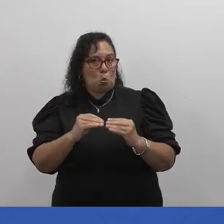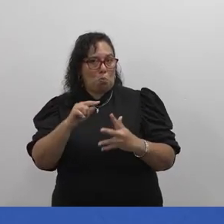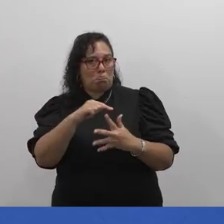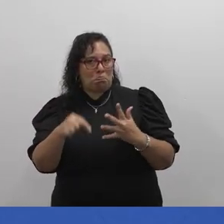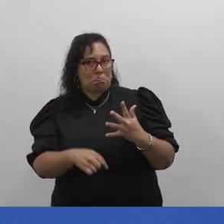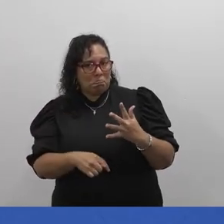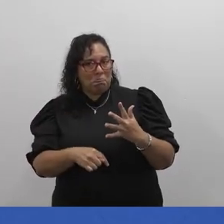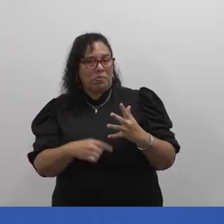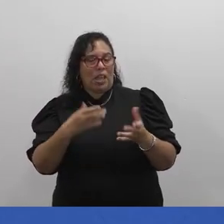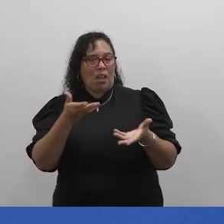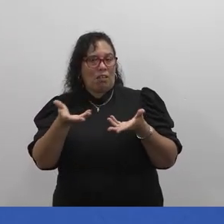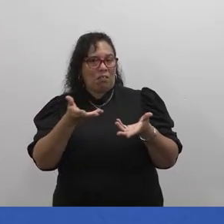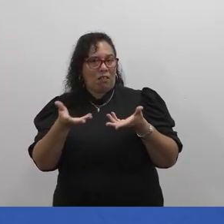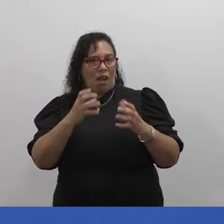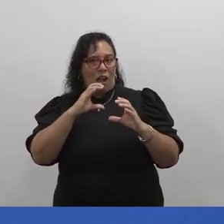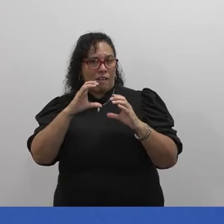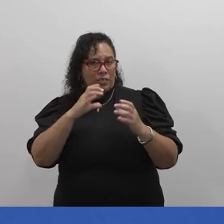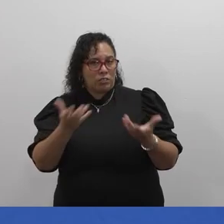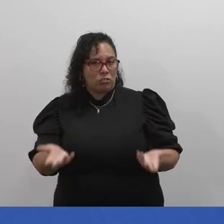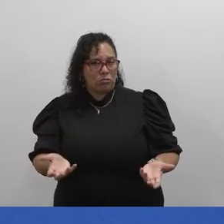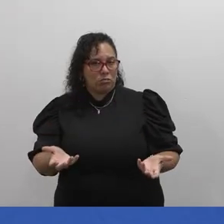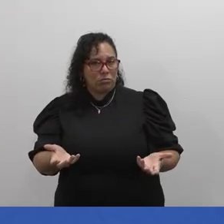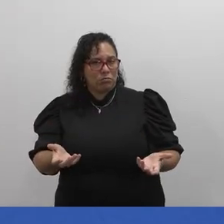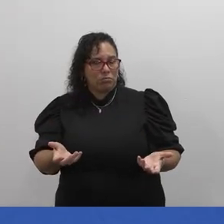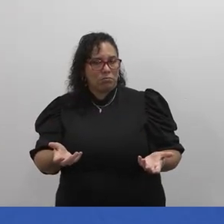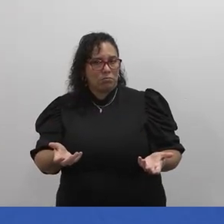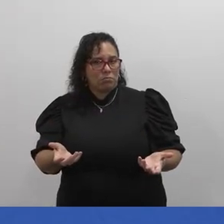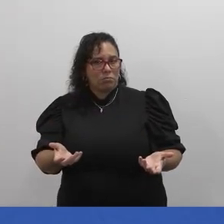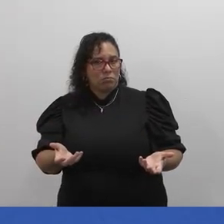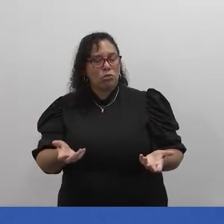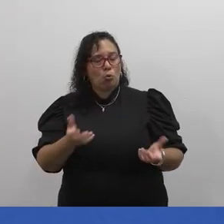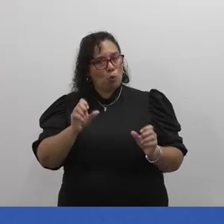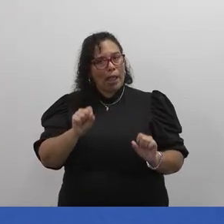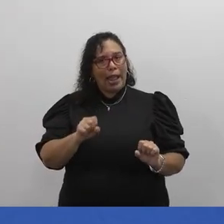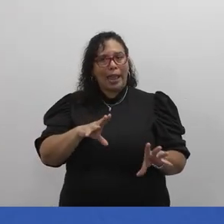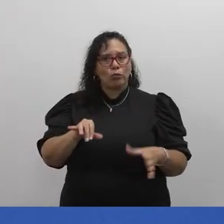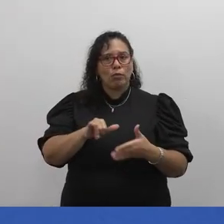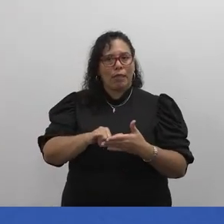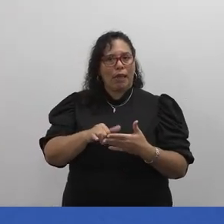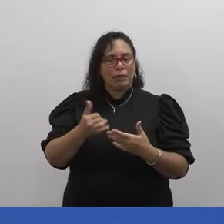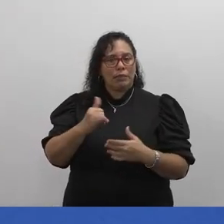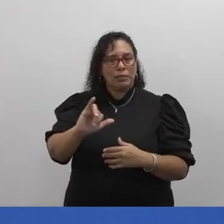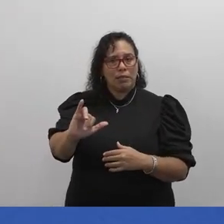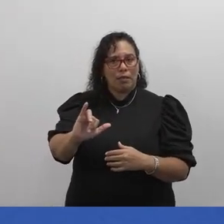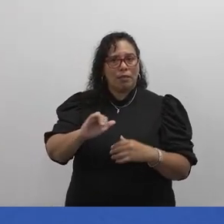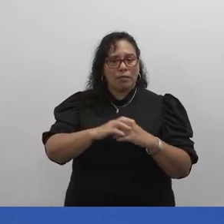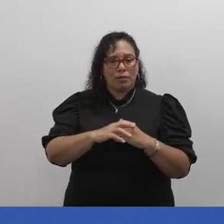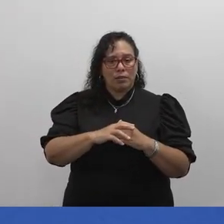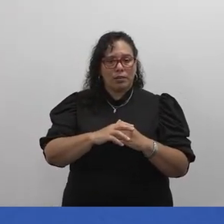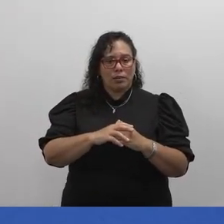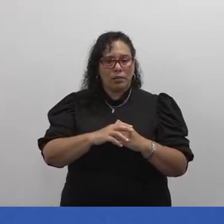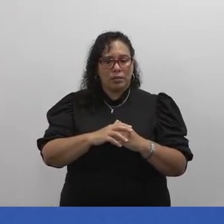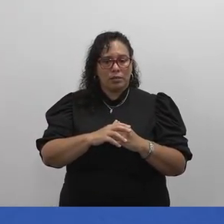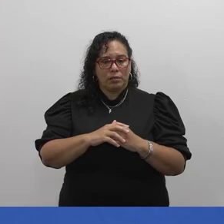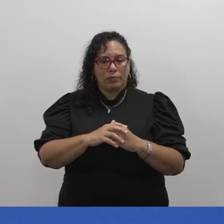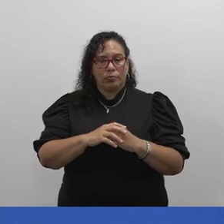of bigger conversation. So it doesn't preclude us from doing that kind of pulling. It just,